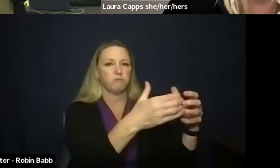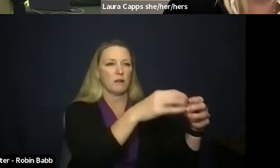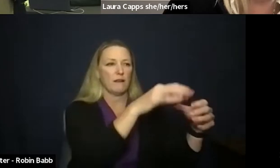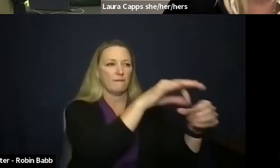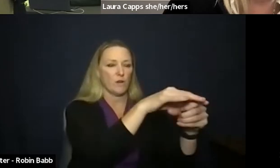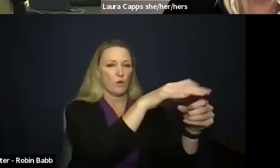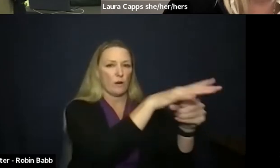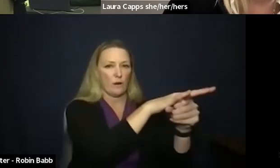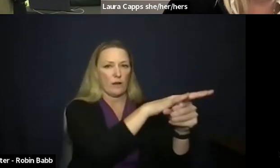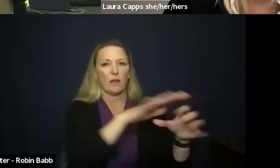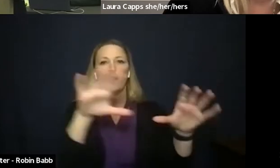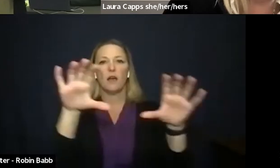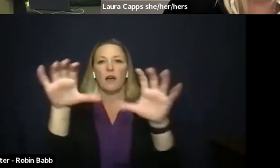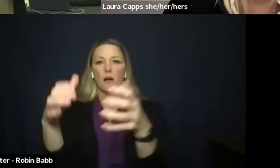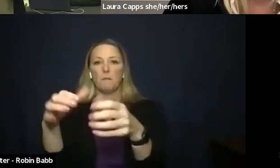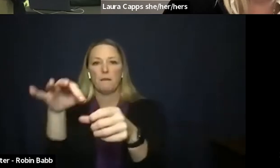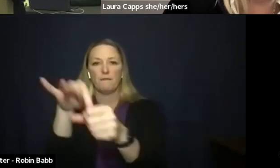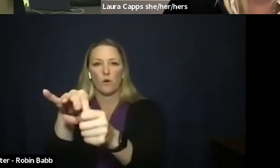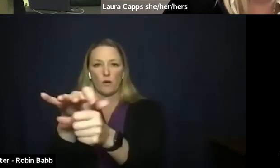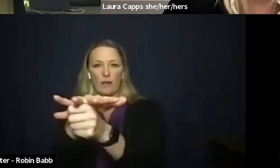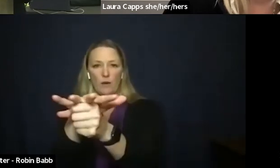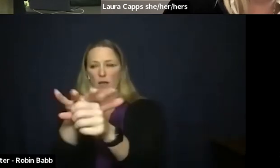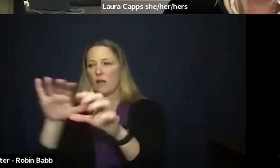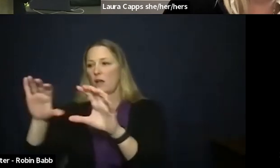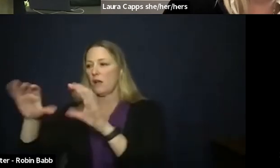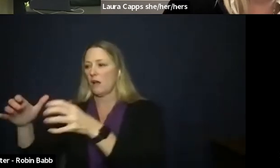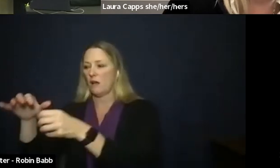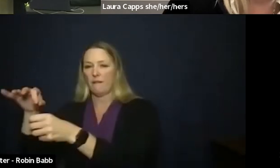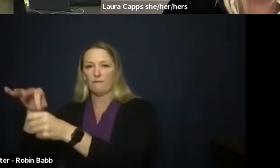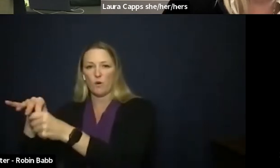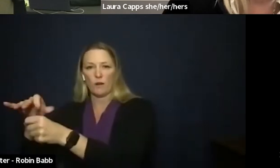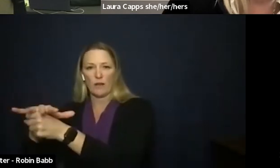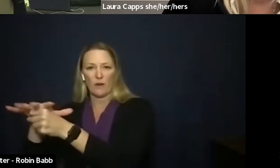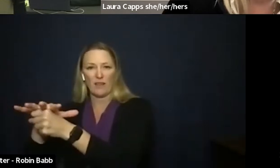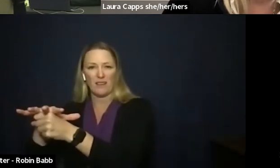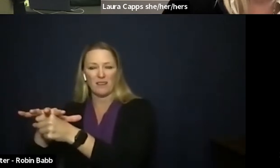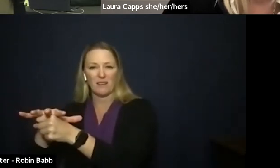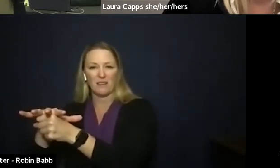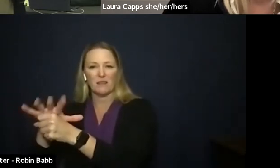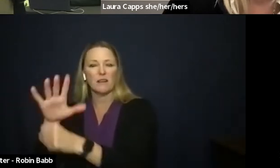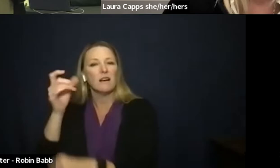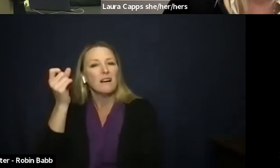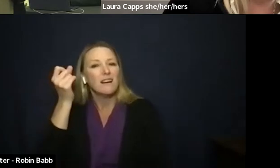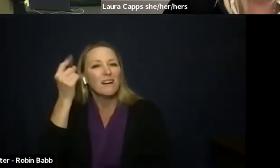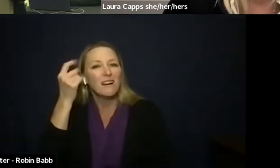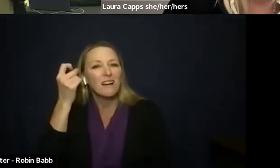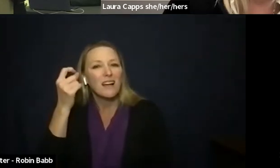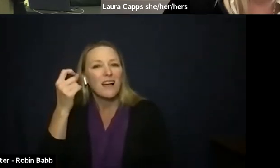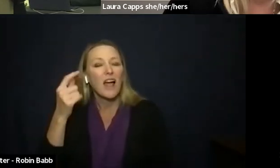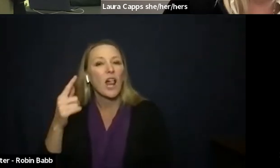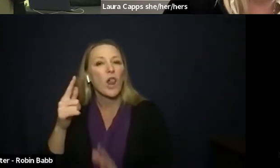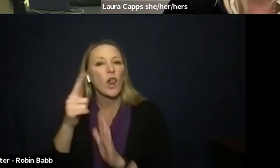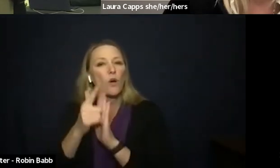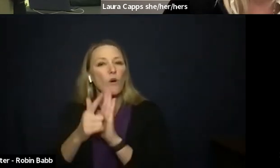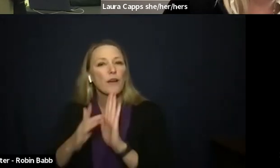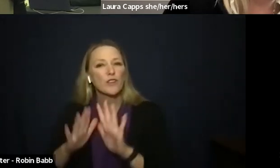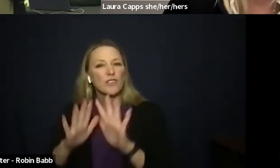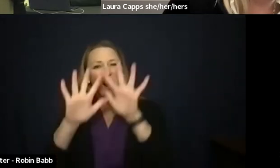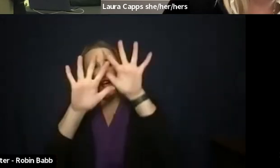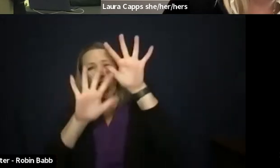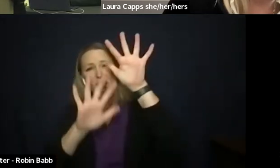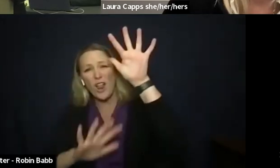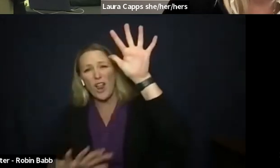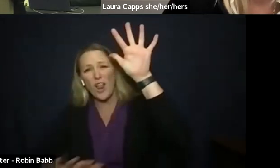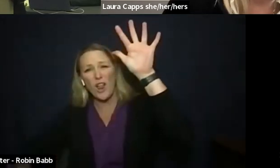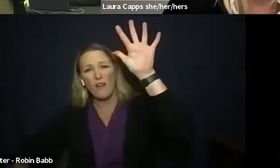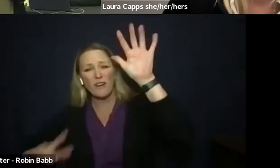statewide who are looking for low-hanging fruit that a district this size would be um very